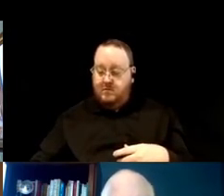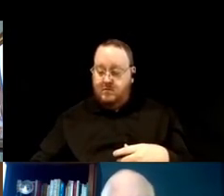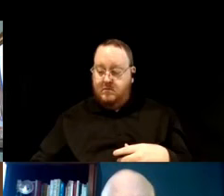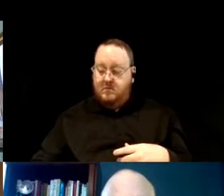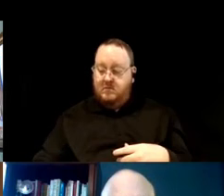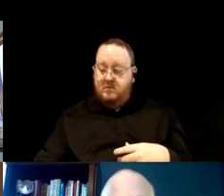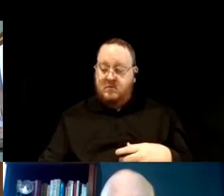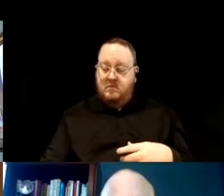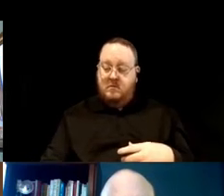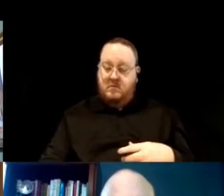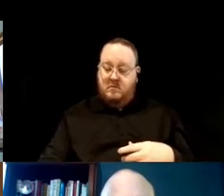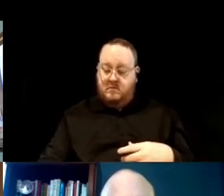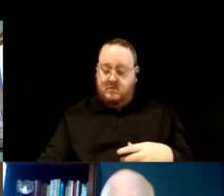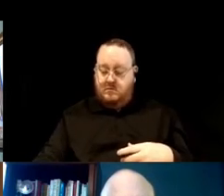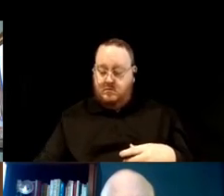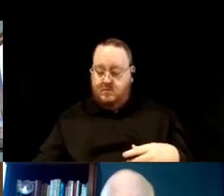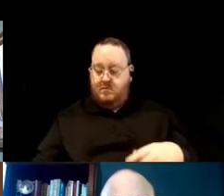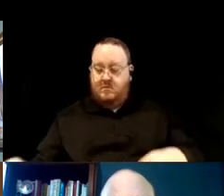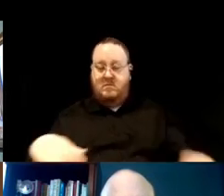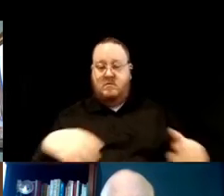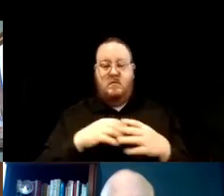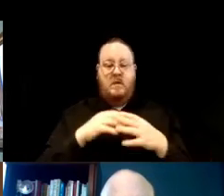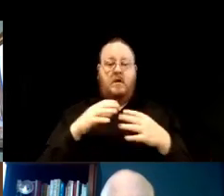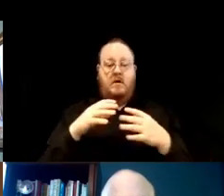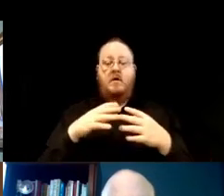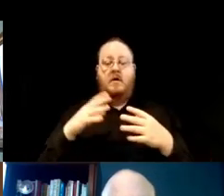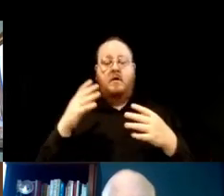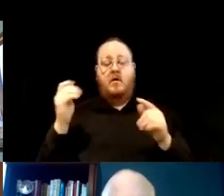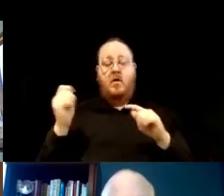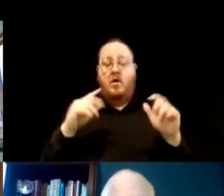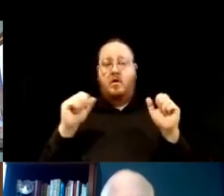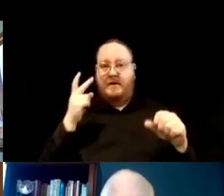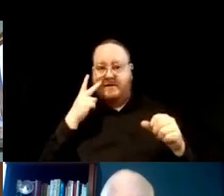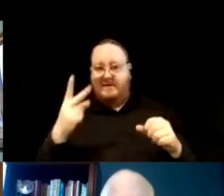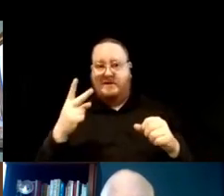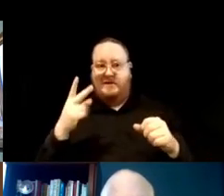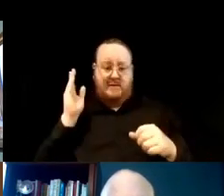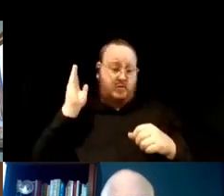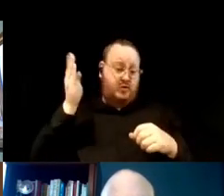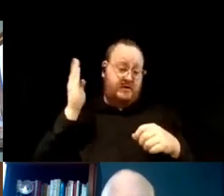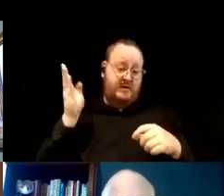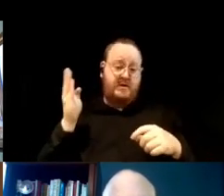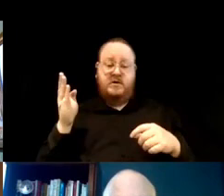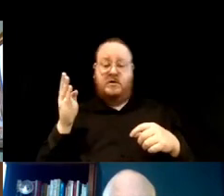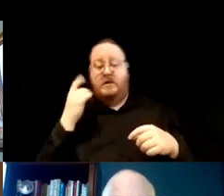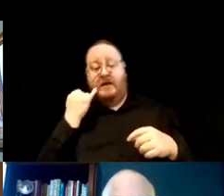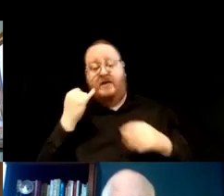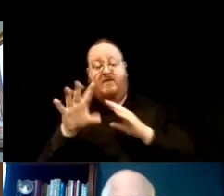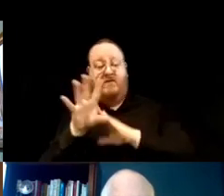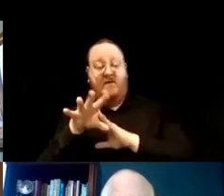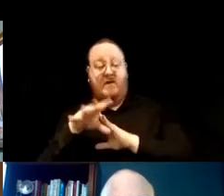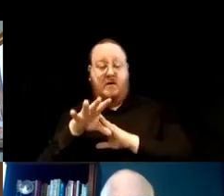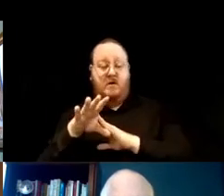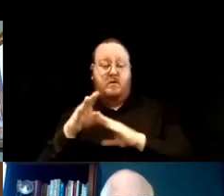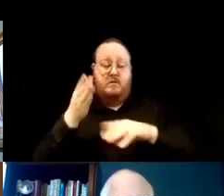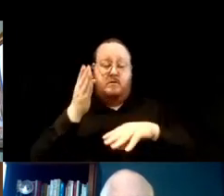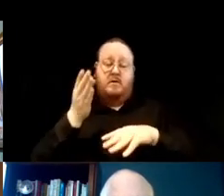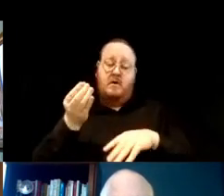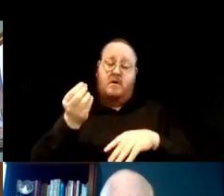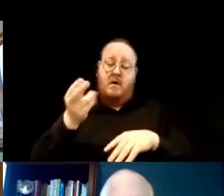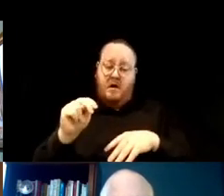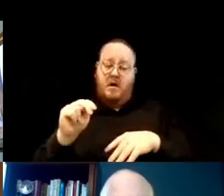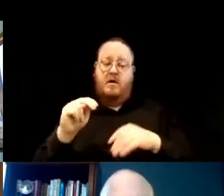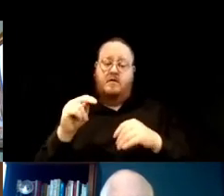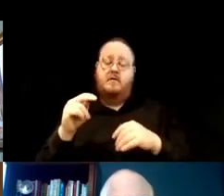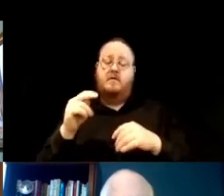everyone will see your presentation with a box of you, if your video's on, speaking next to it. Yeah. Okay. You